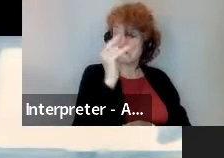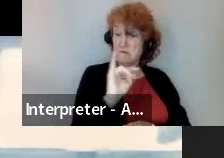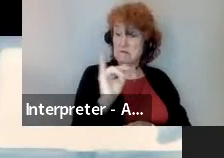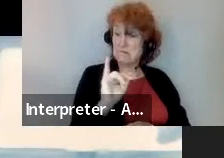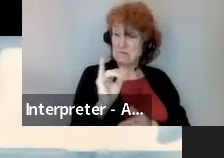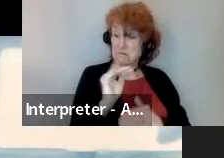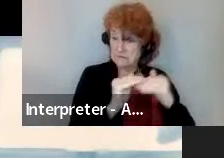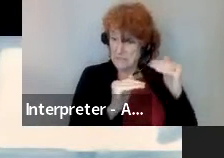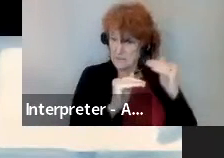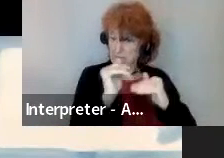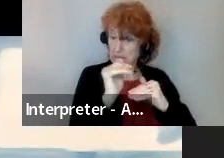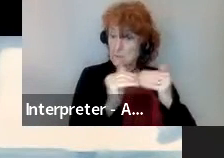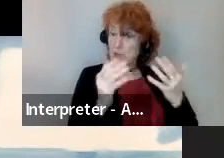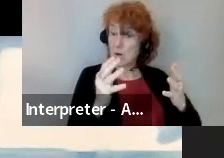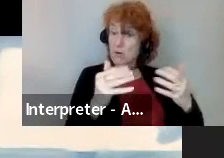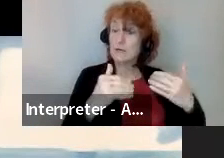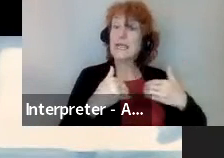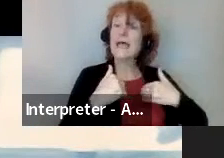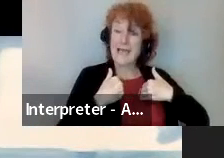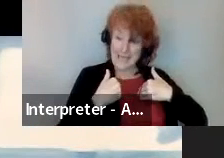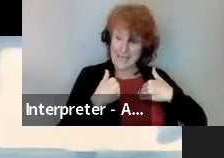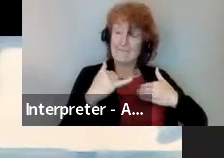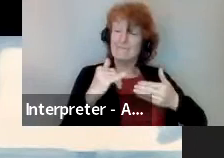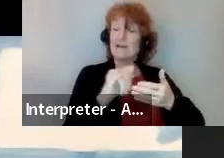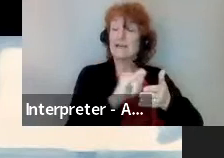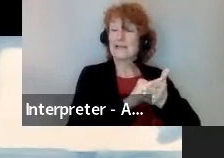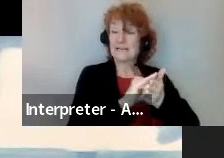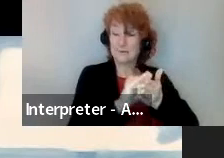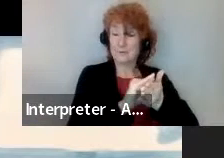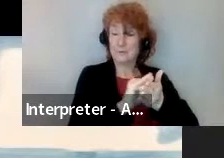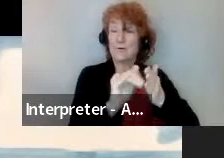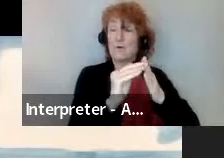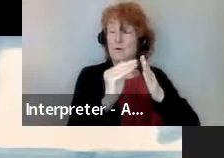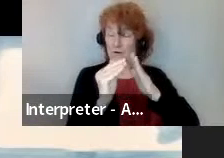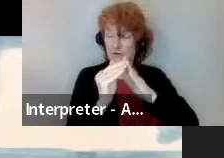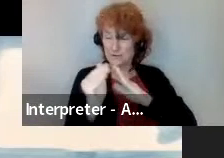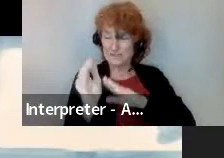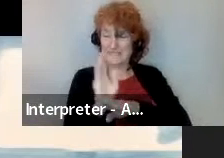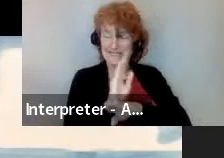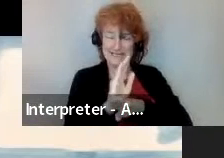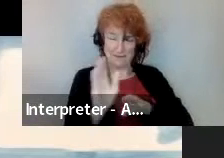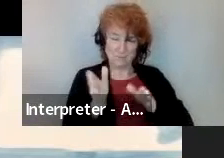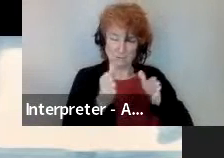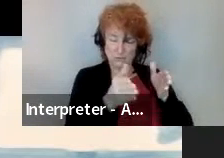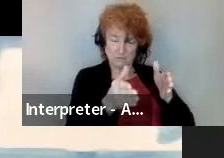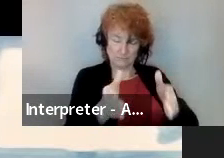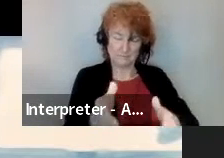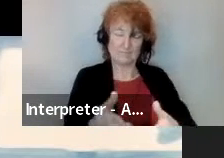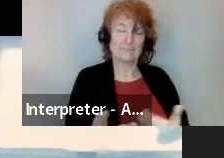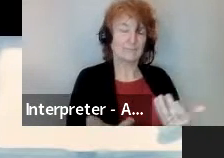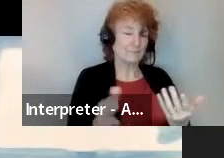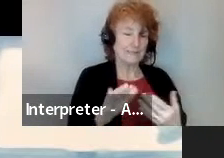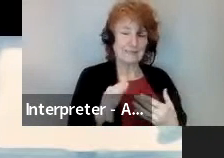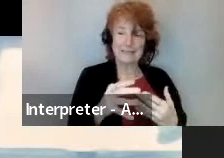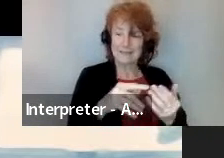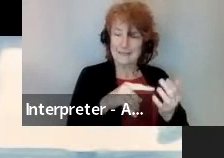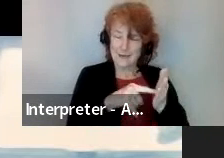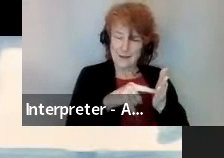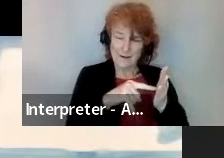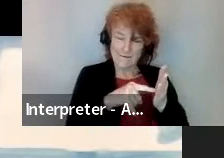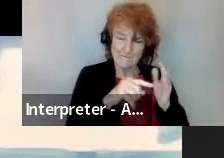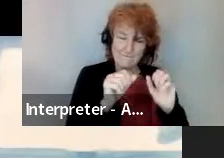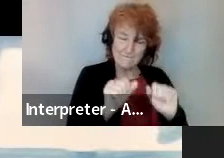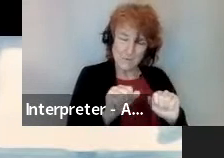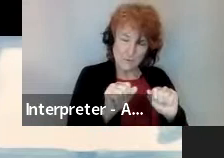most successful commercial corridors. This type of construction is also relatively affordable and can take place on underused commercial strips currently